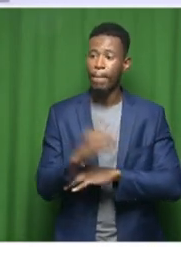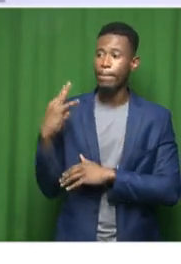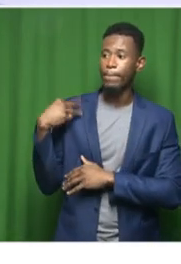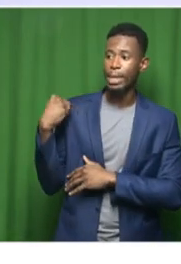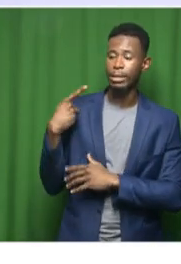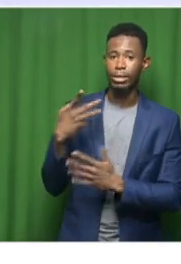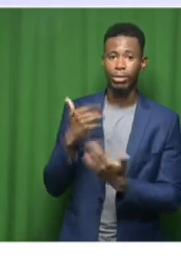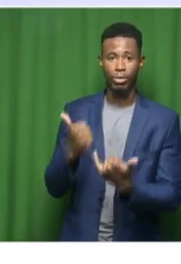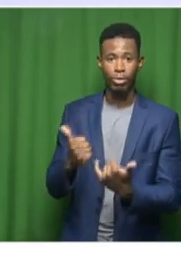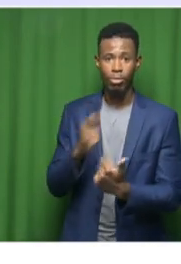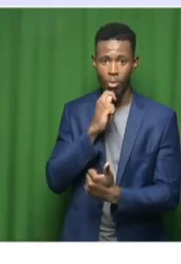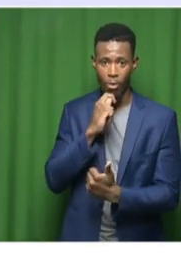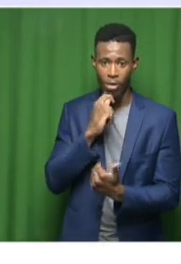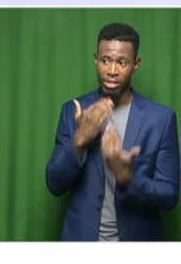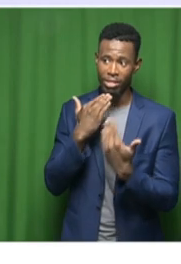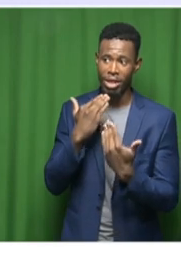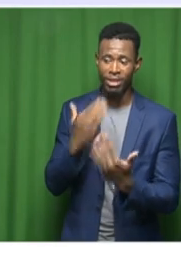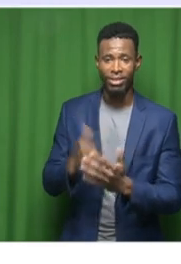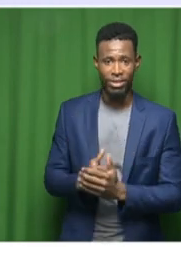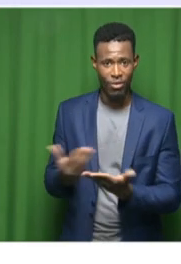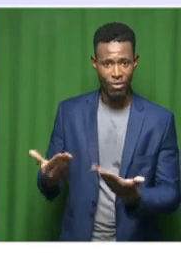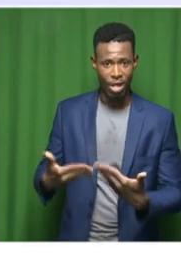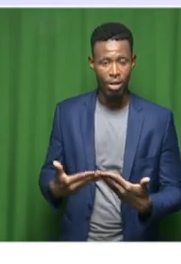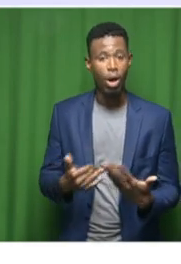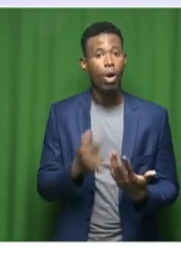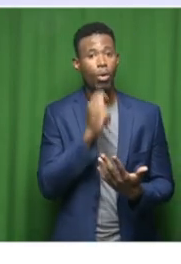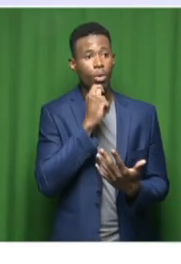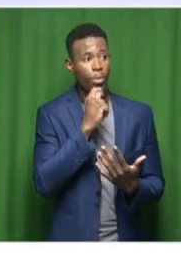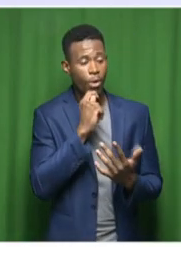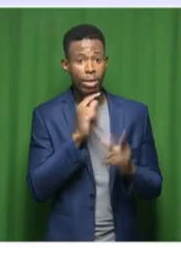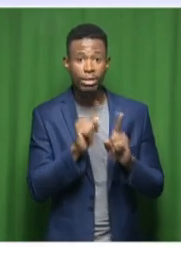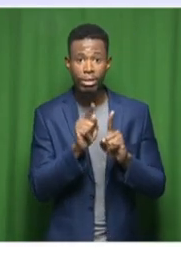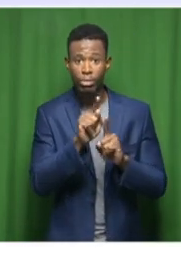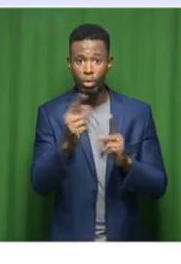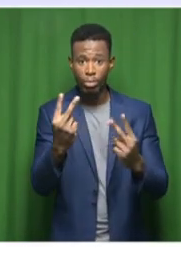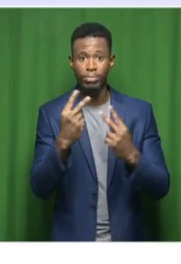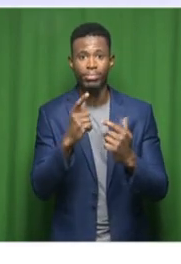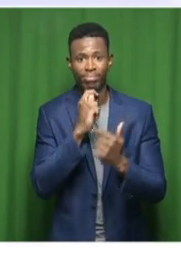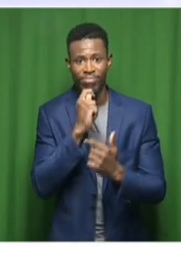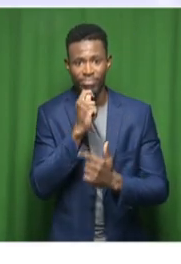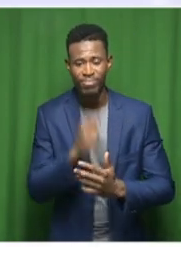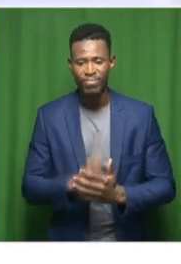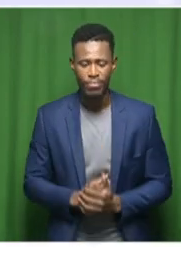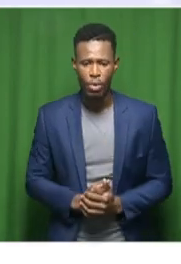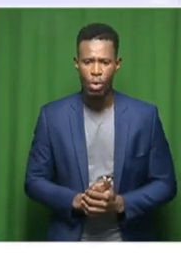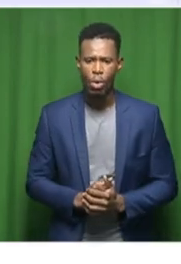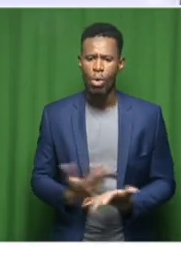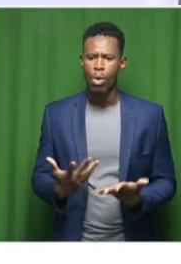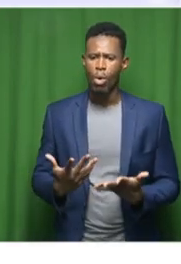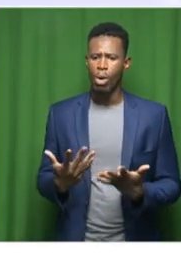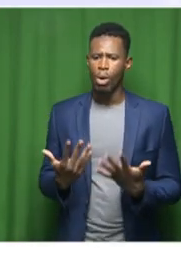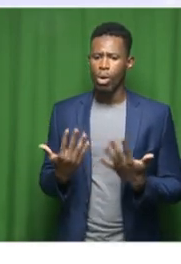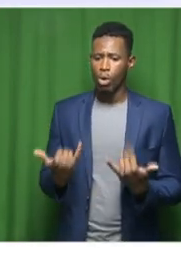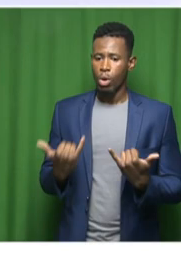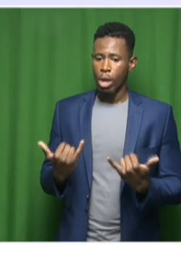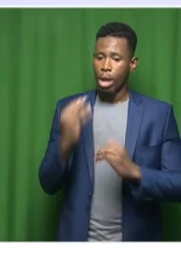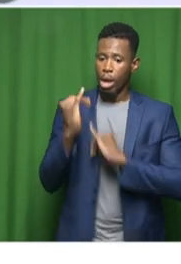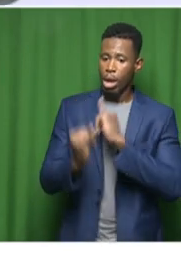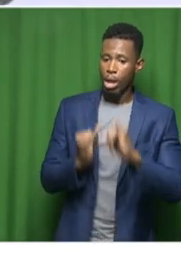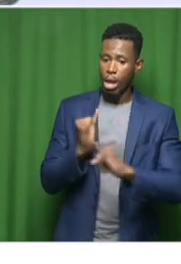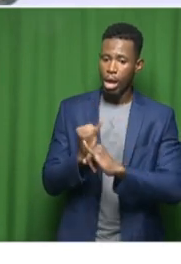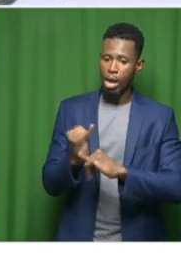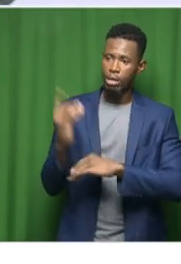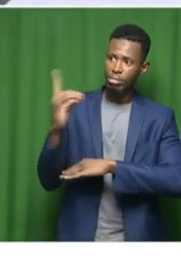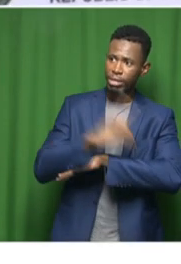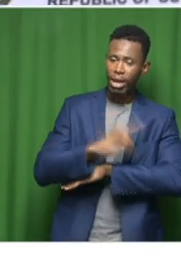Thank you so much for joining us. Welcome. Good morning, and good morning to your viewers. What is the importance of the International Civil Aviation